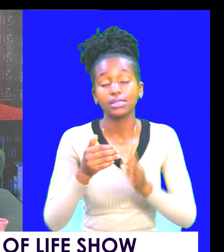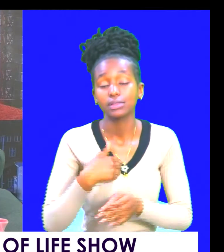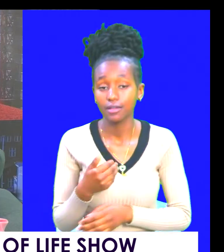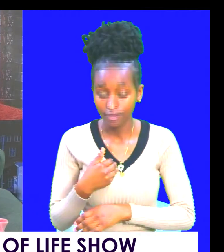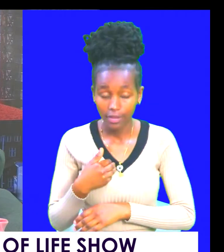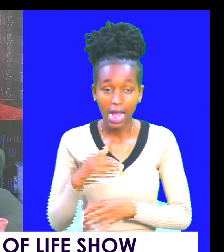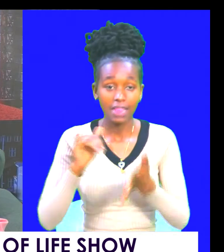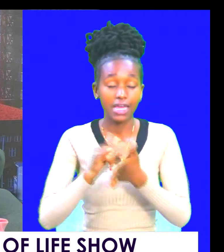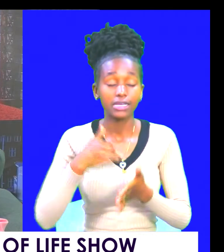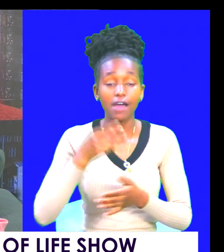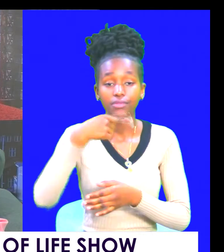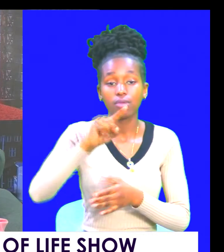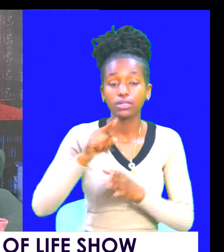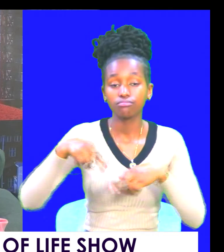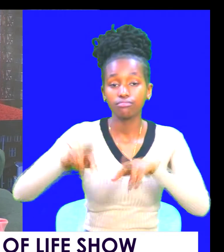that you are on the right track.